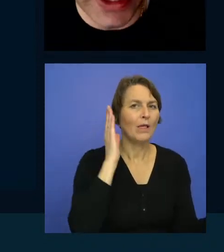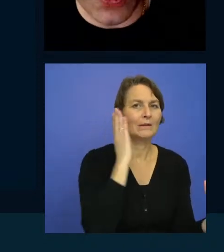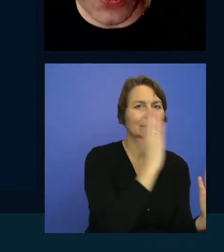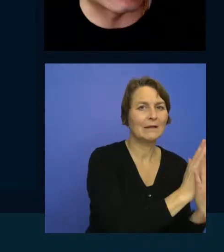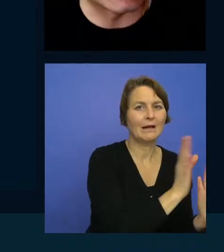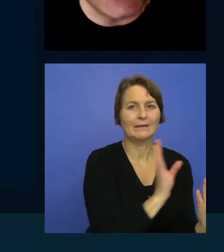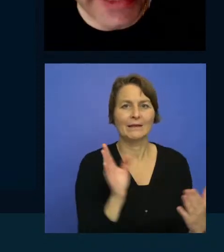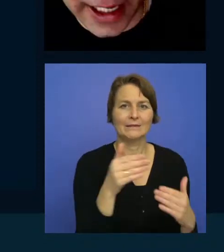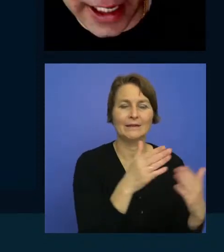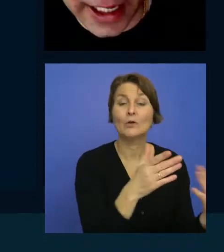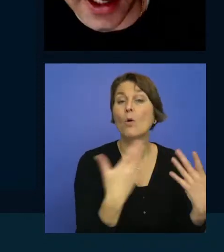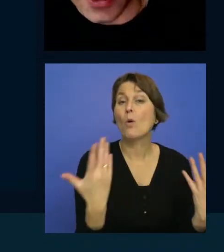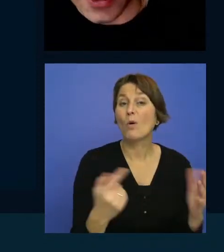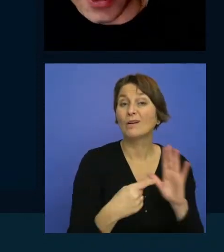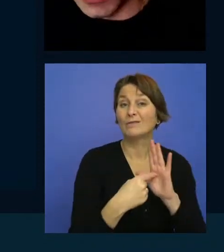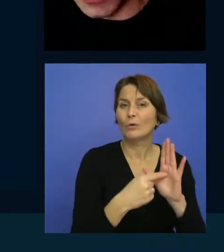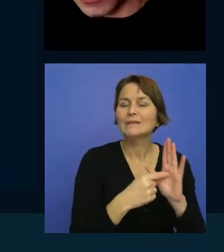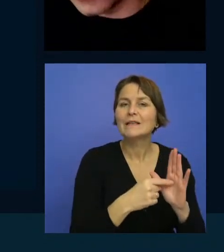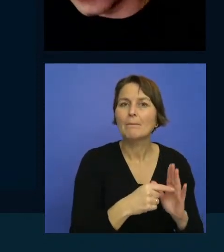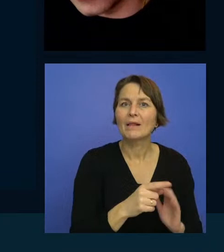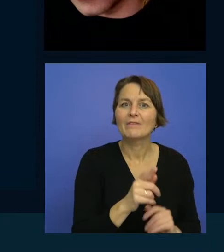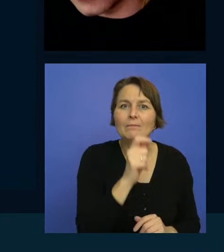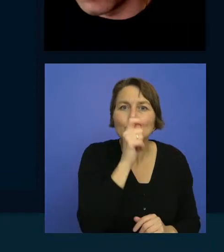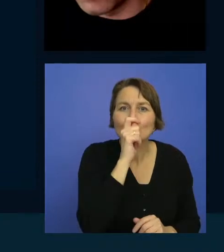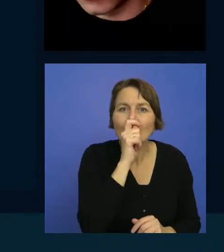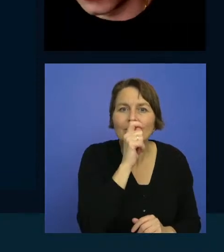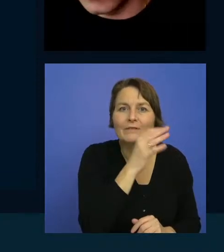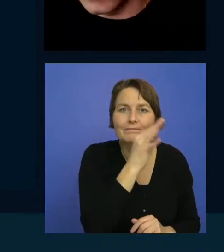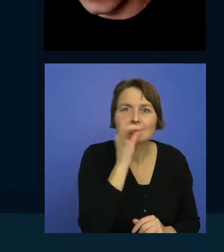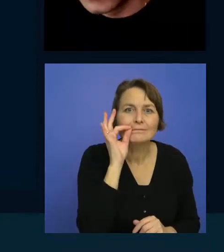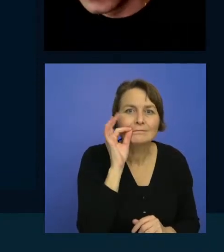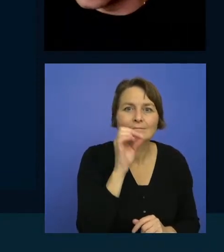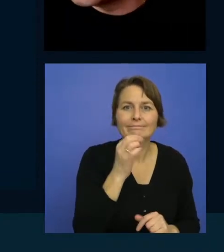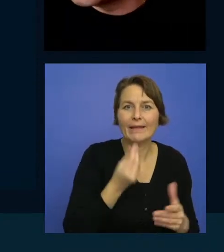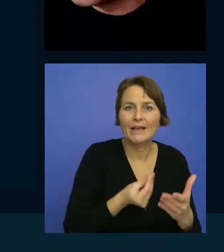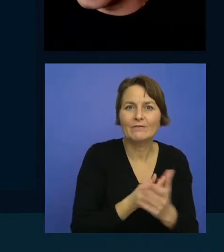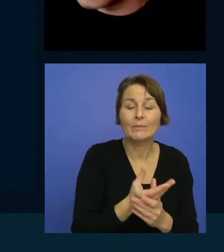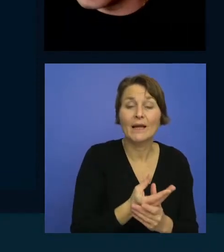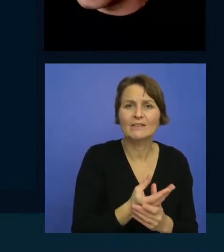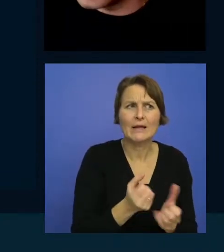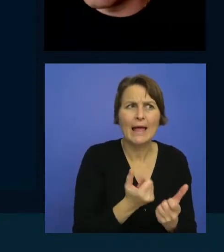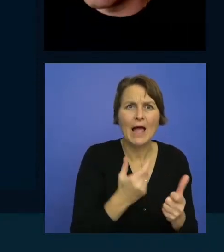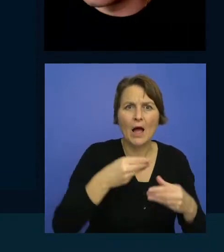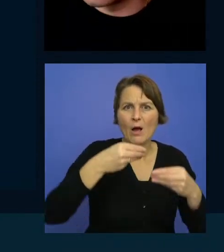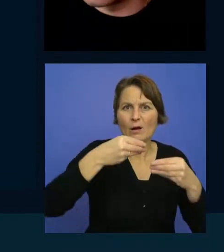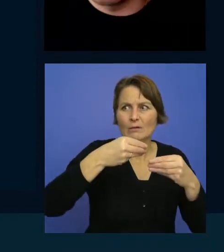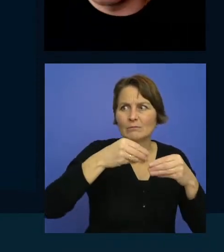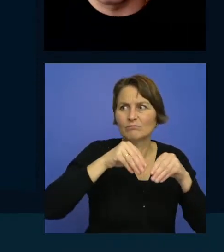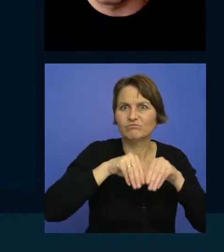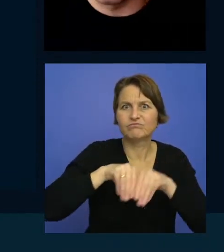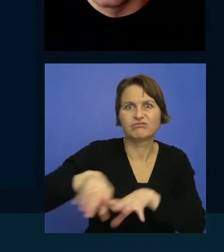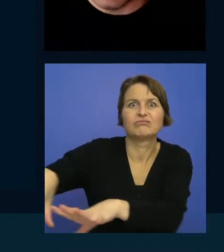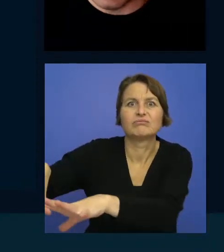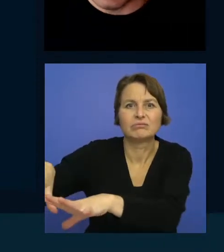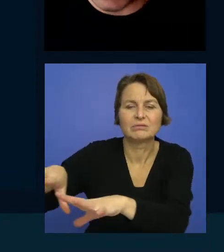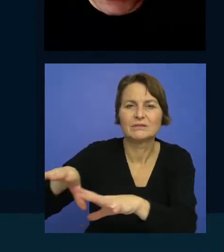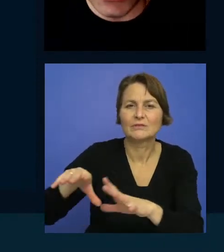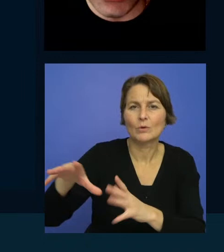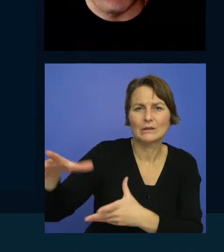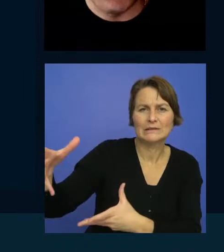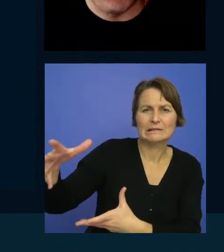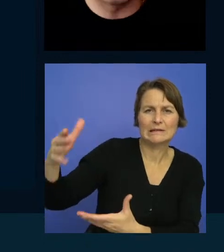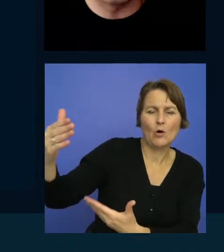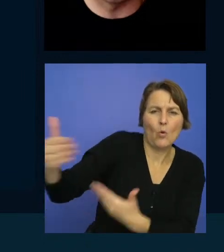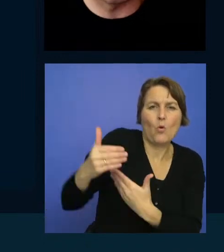leaking it? A great example here is mortgage lending. Consumers and lenders alike want to ensure that the models in that vertical being used